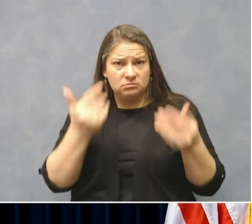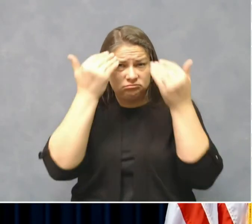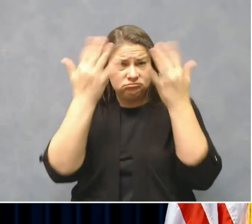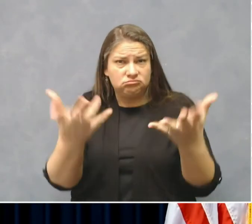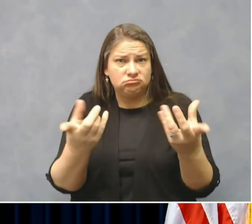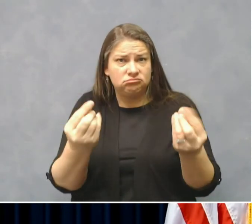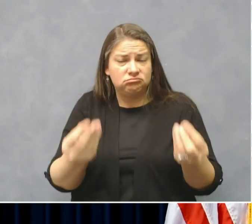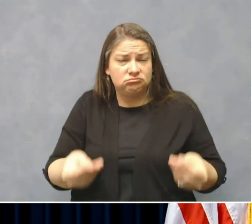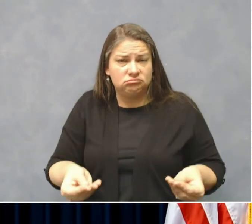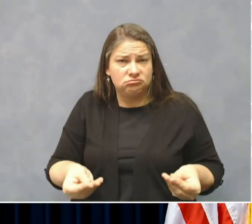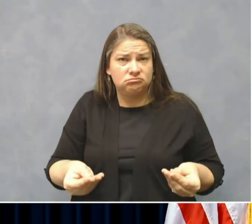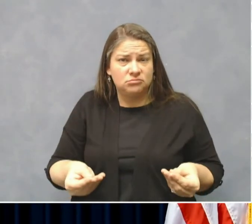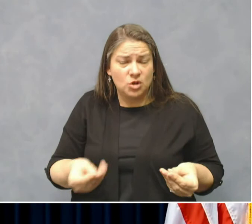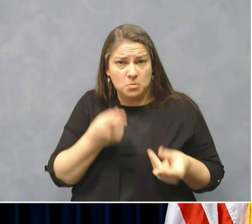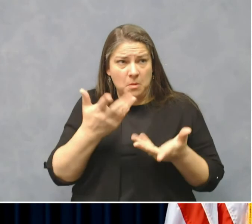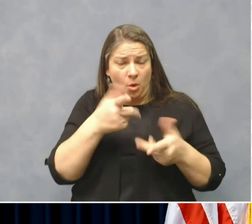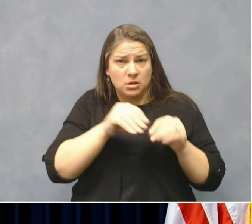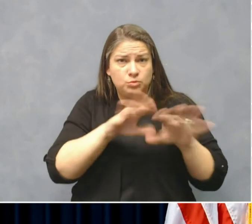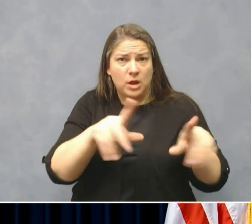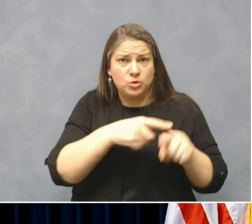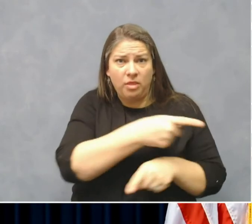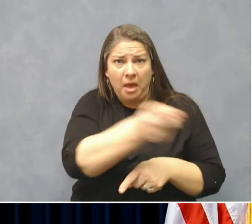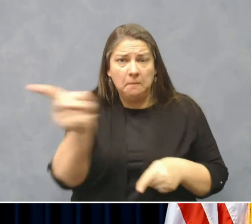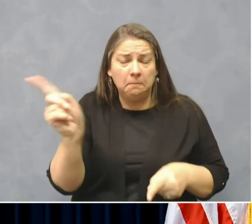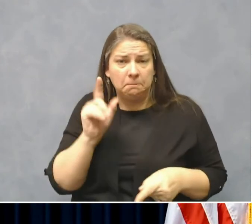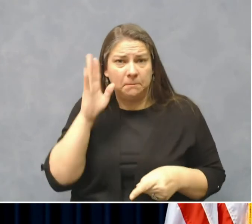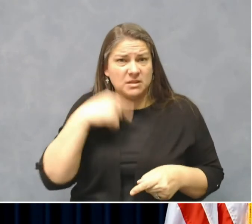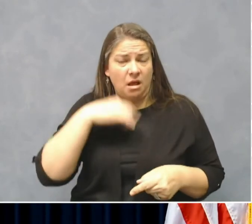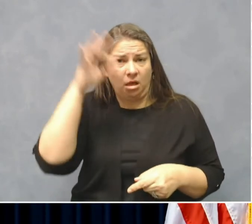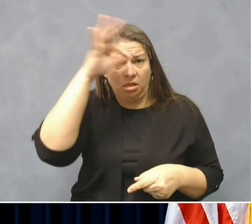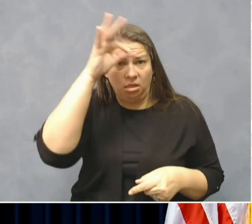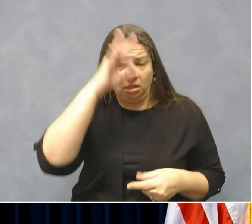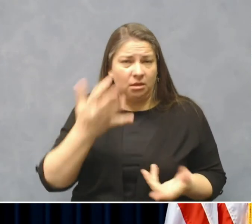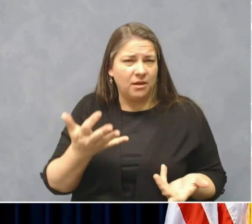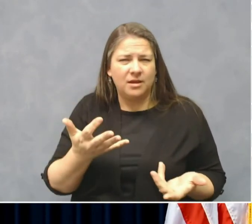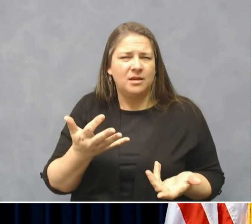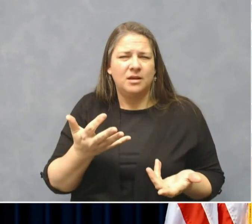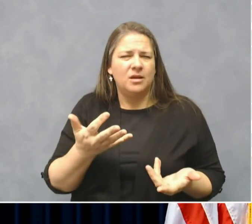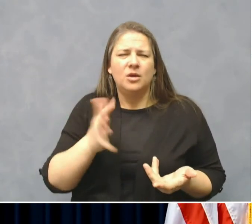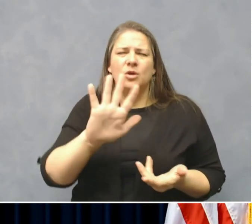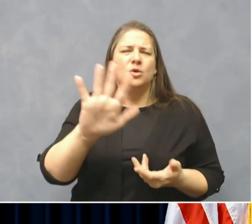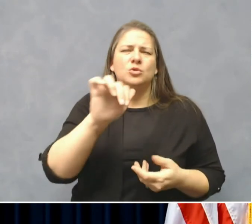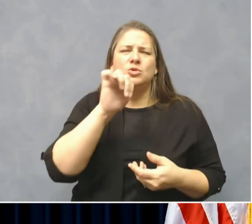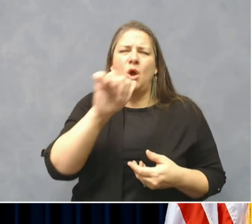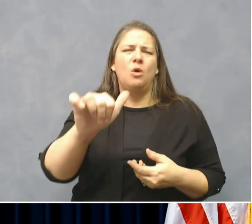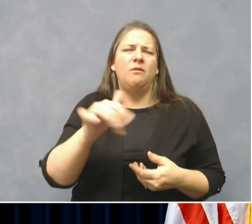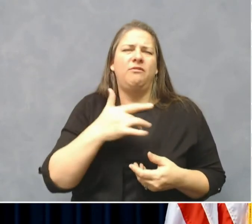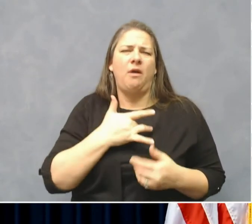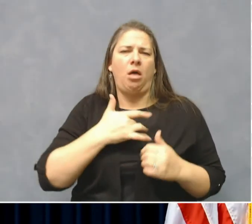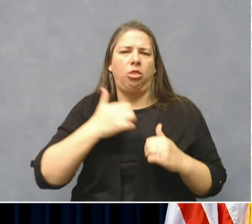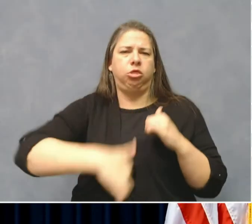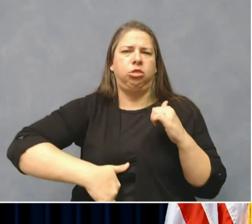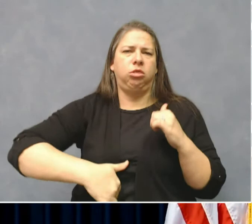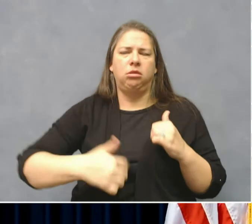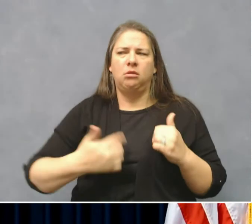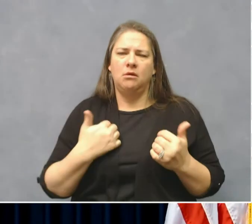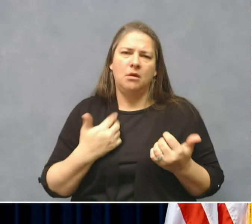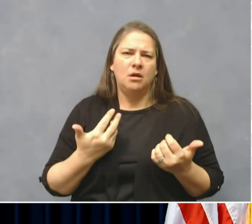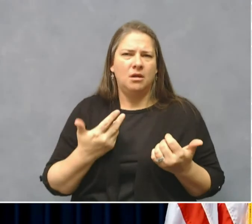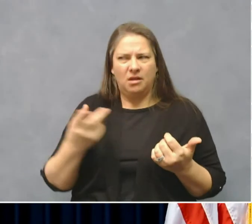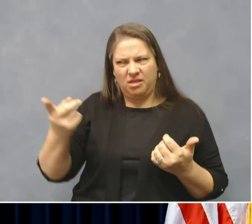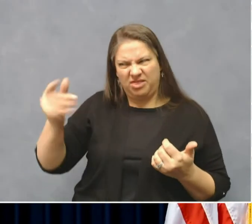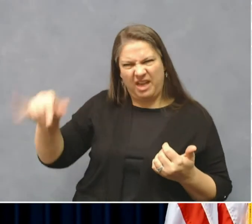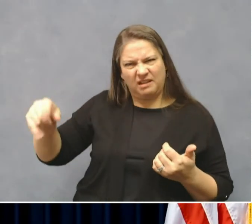that. Let's not be callous. Let's not remove resources that help people, that check on